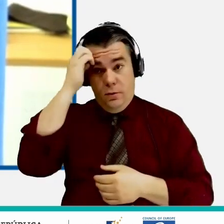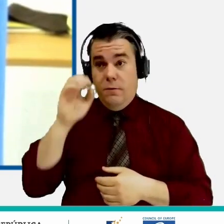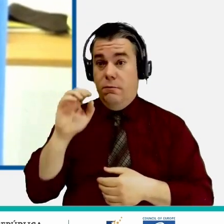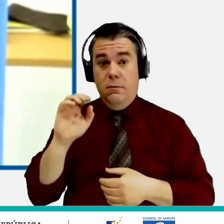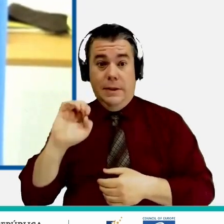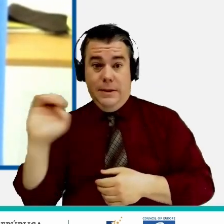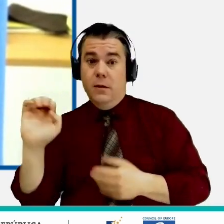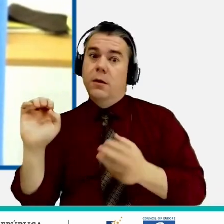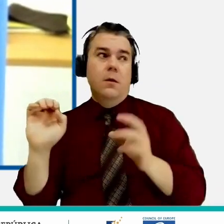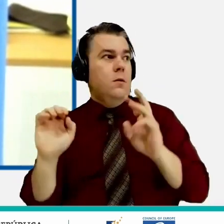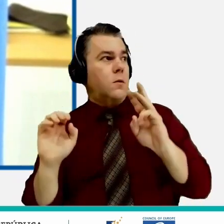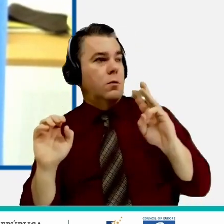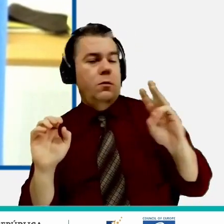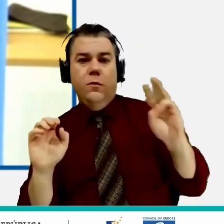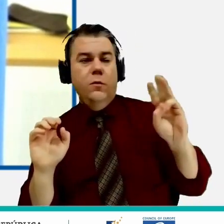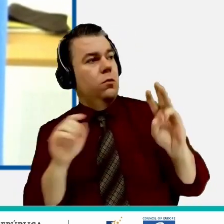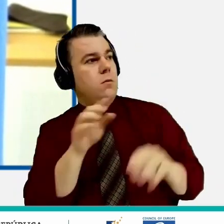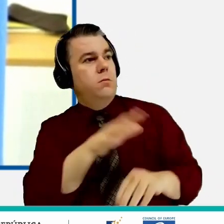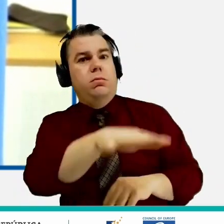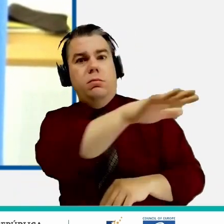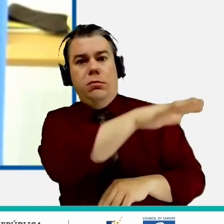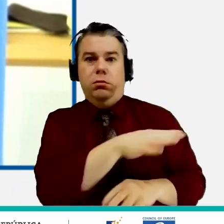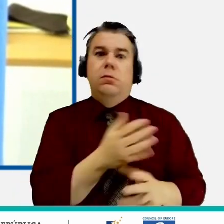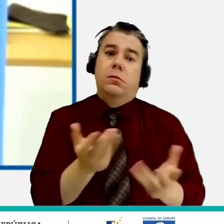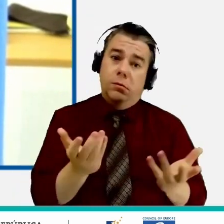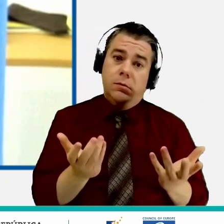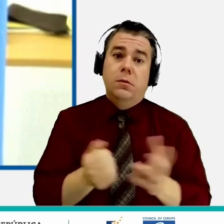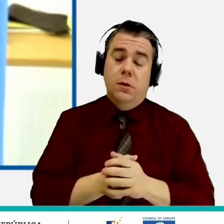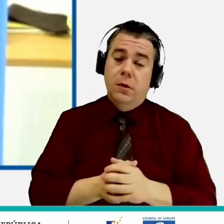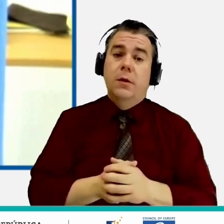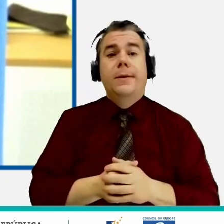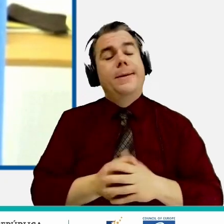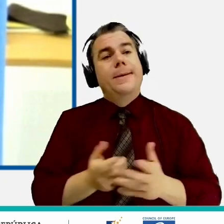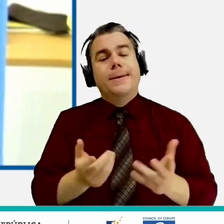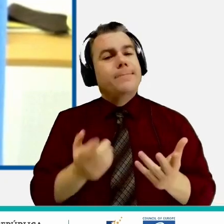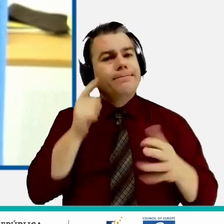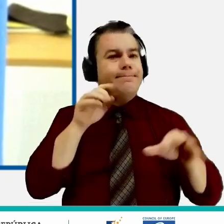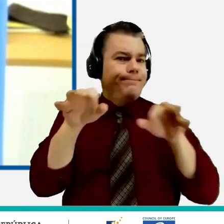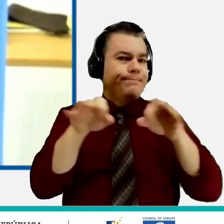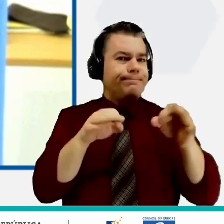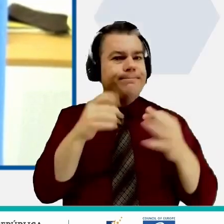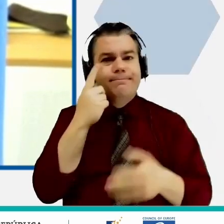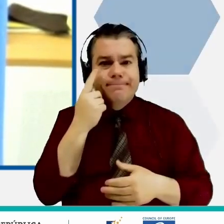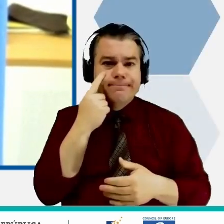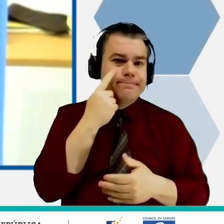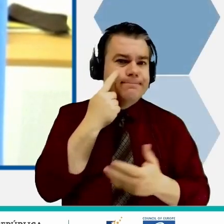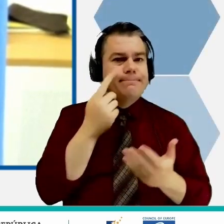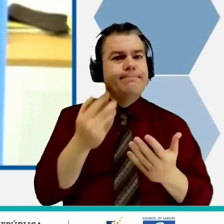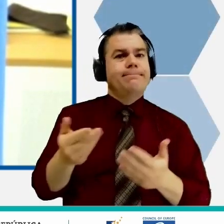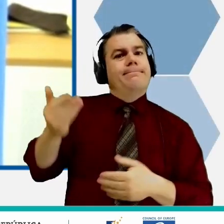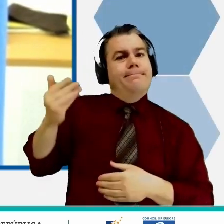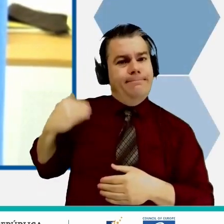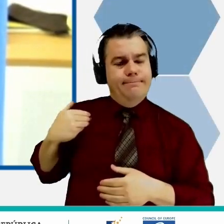adapt to climate-related risks. I don't need to go into details. I think this was already highlighted during the